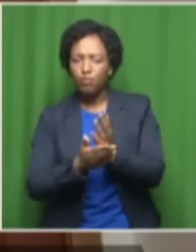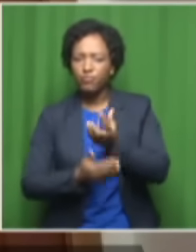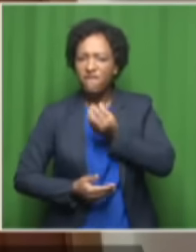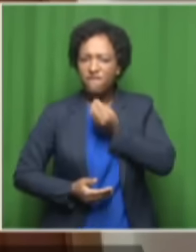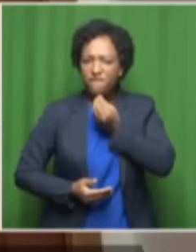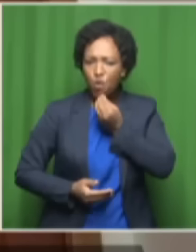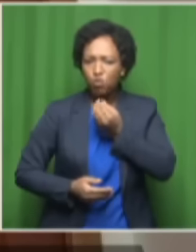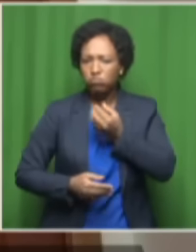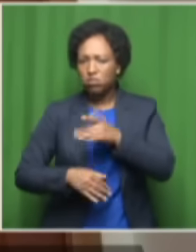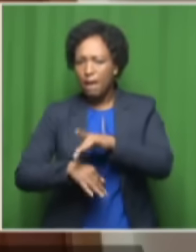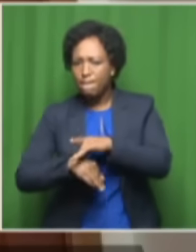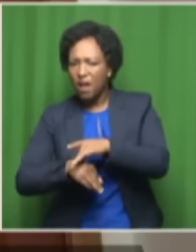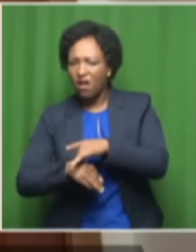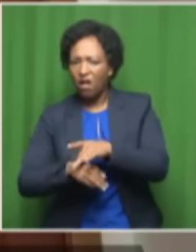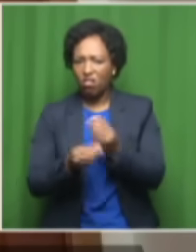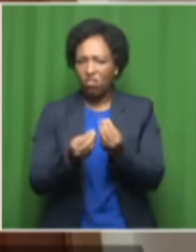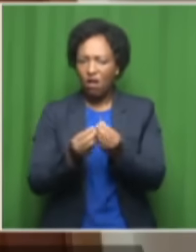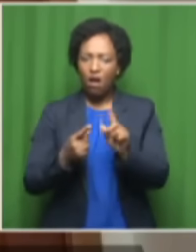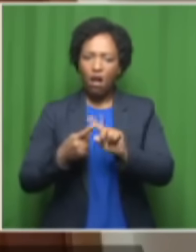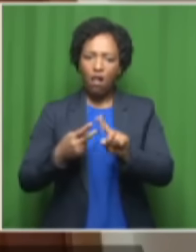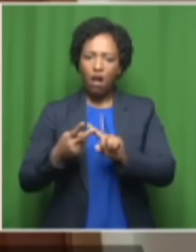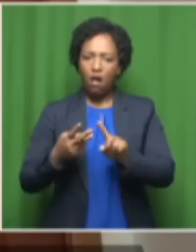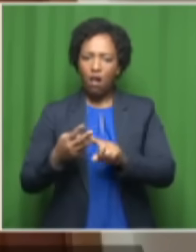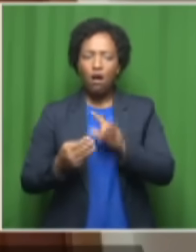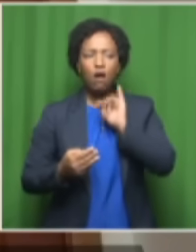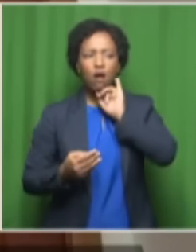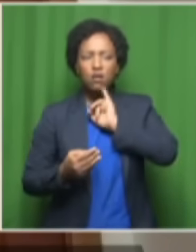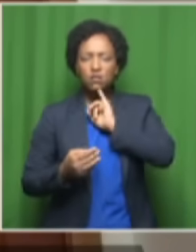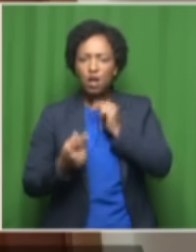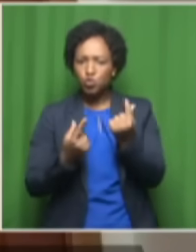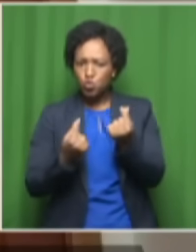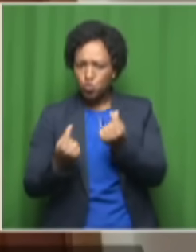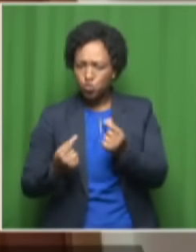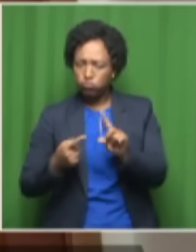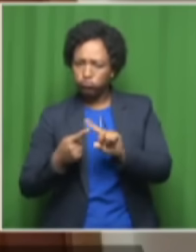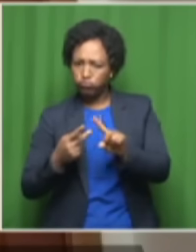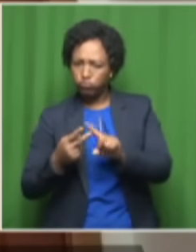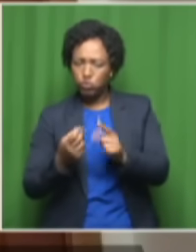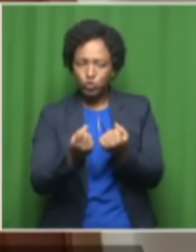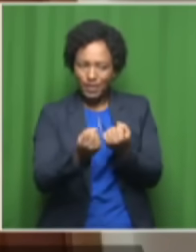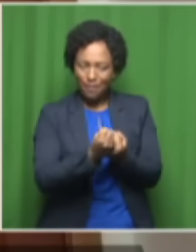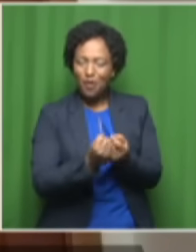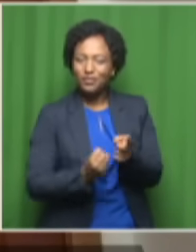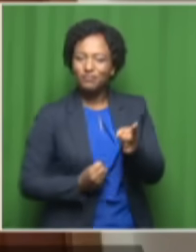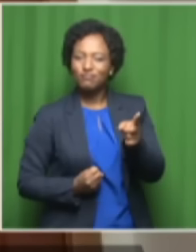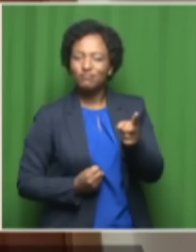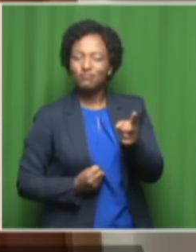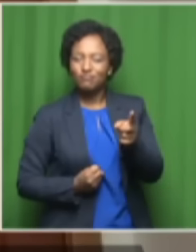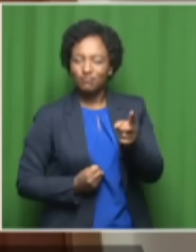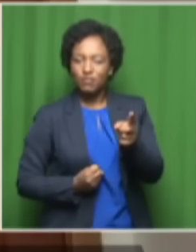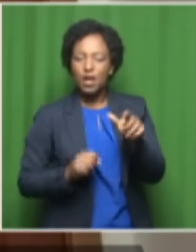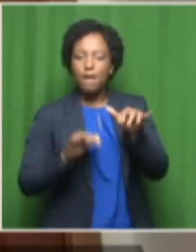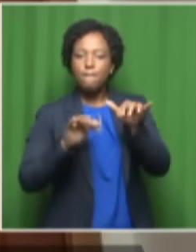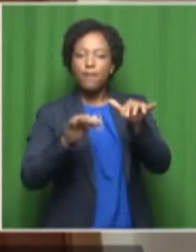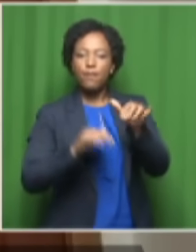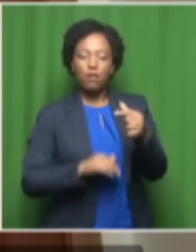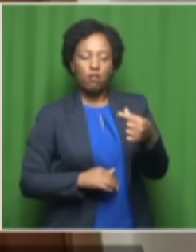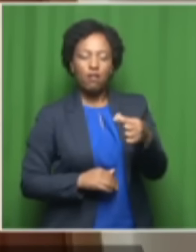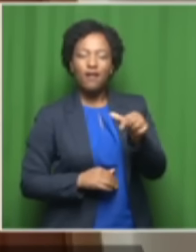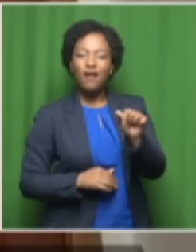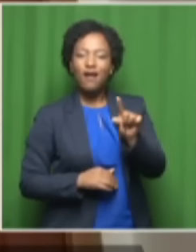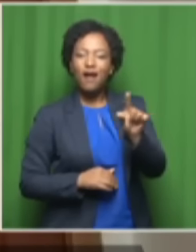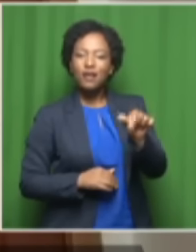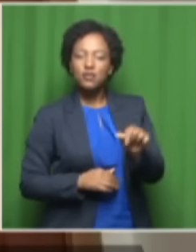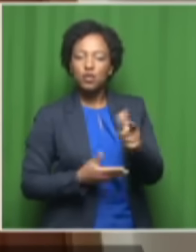of things that they claimed Israel was doing in order to support the people of Gaza in a humanitarian